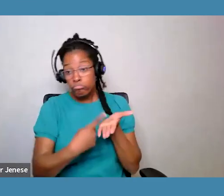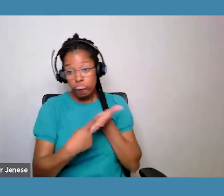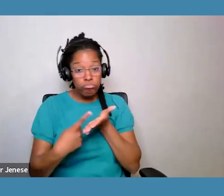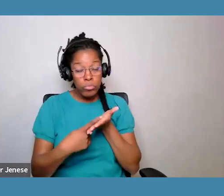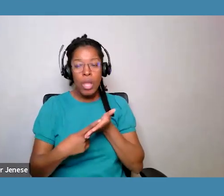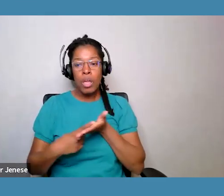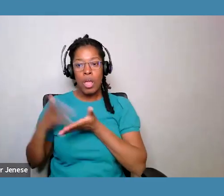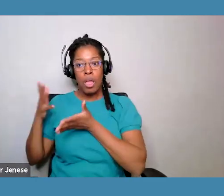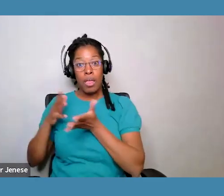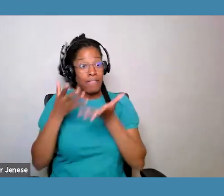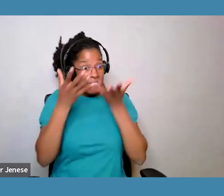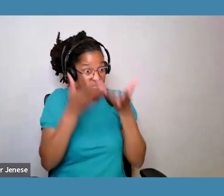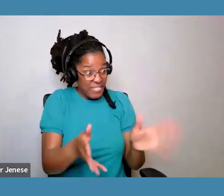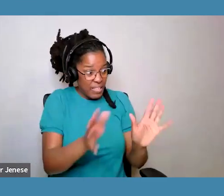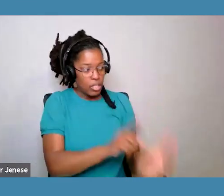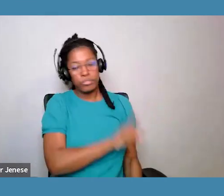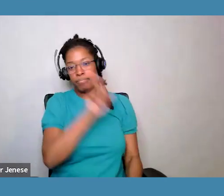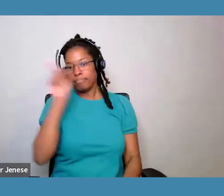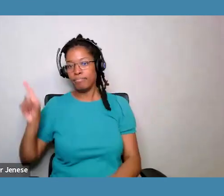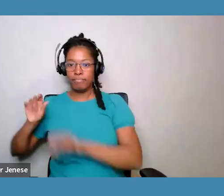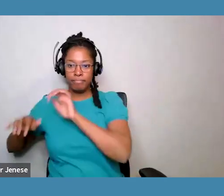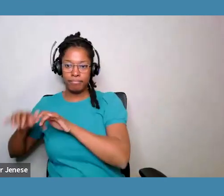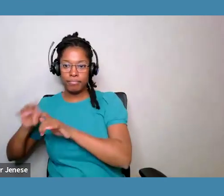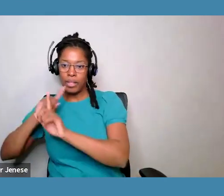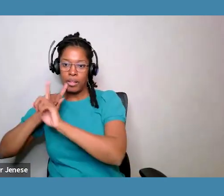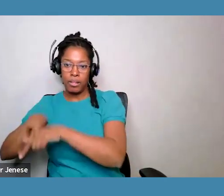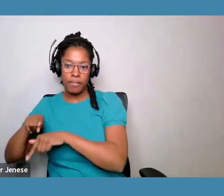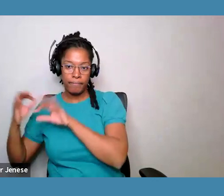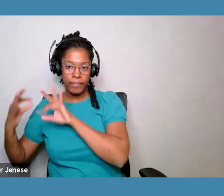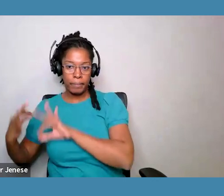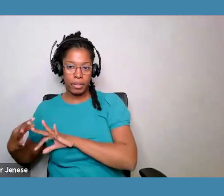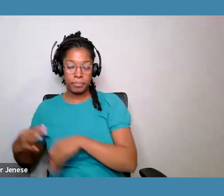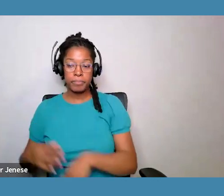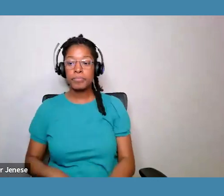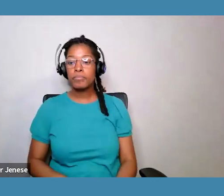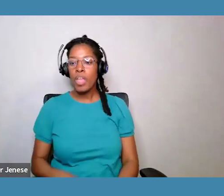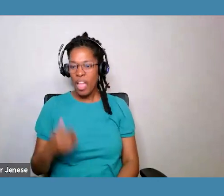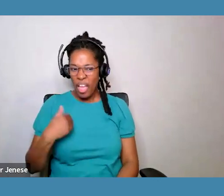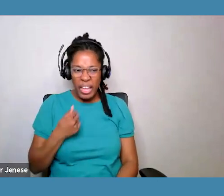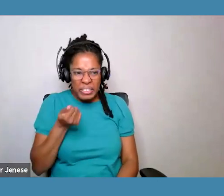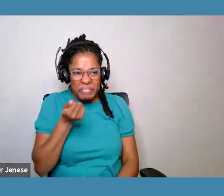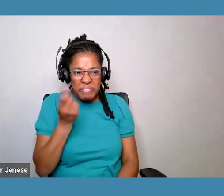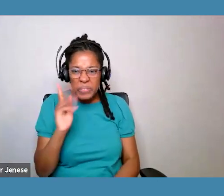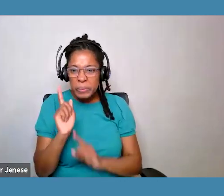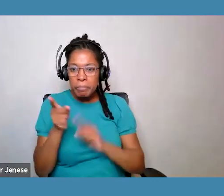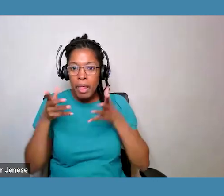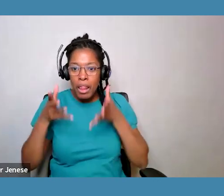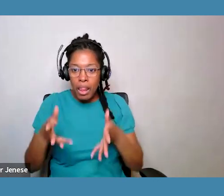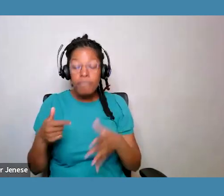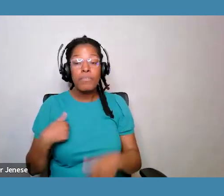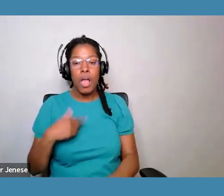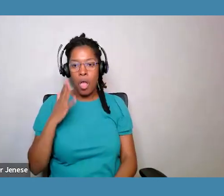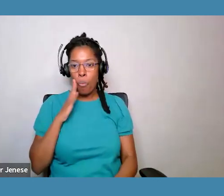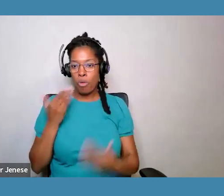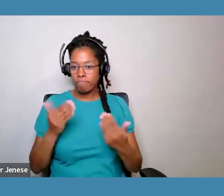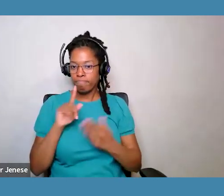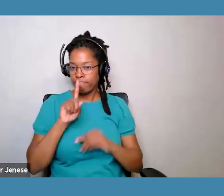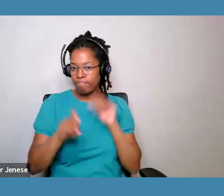do have a couple of minutes. I'm going to ask a couple of questions of Caitlin. And again,